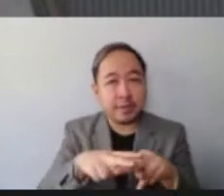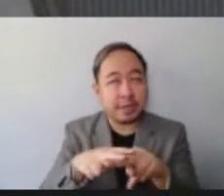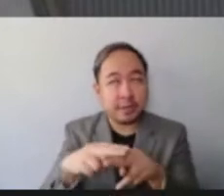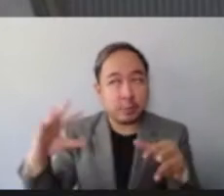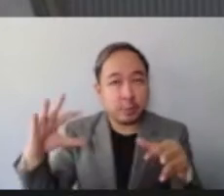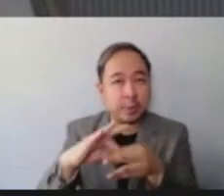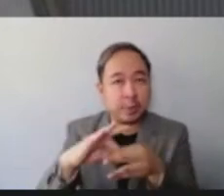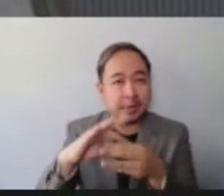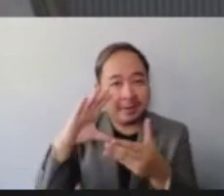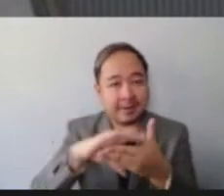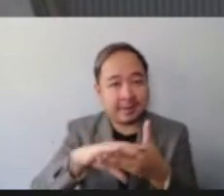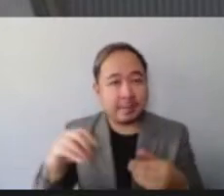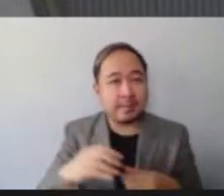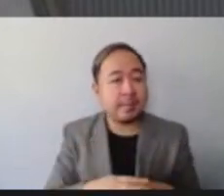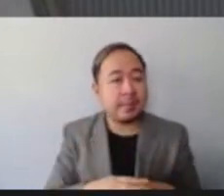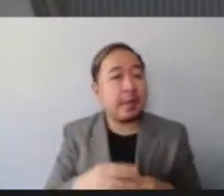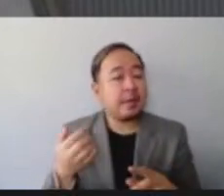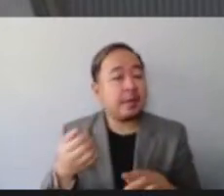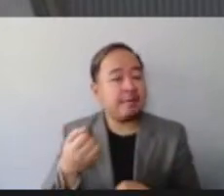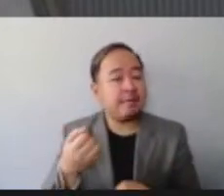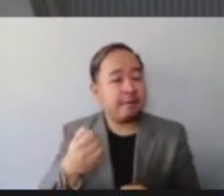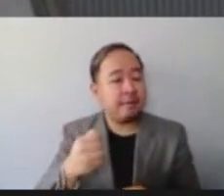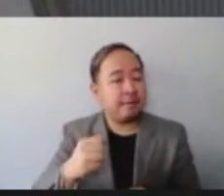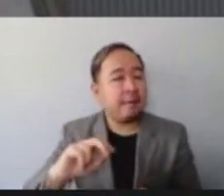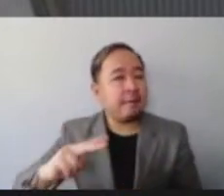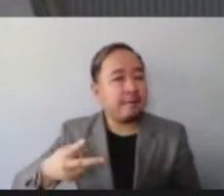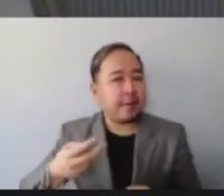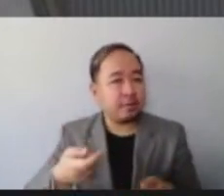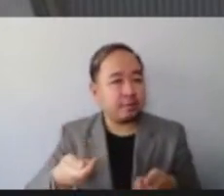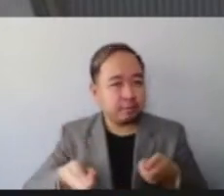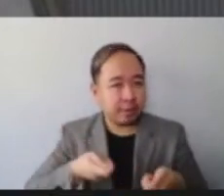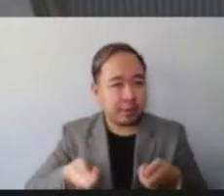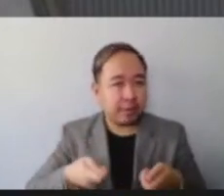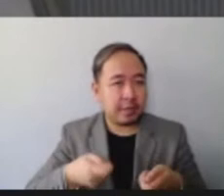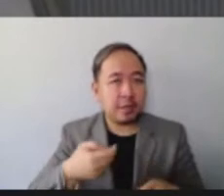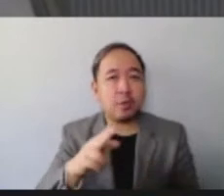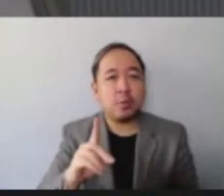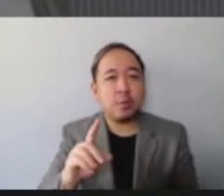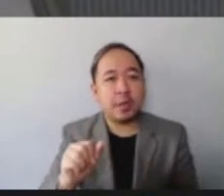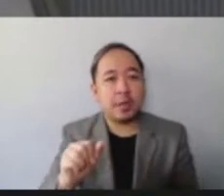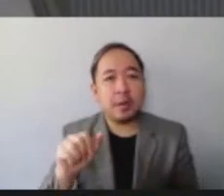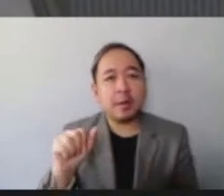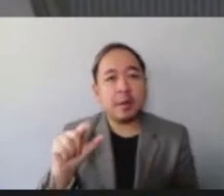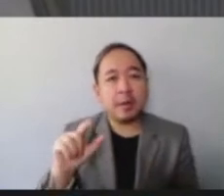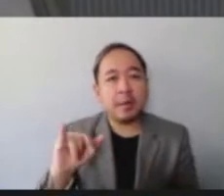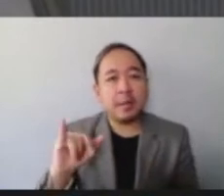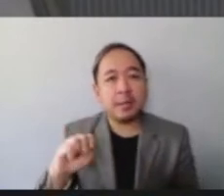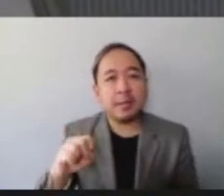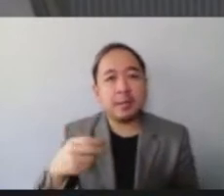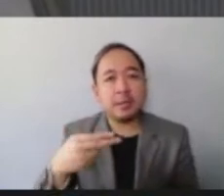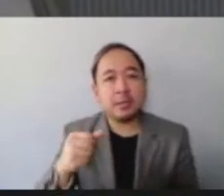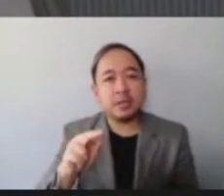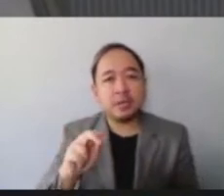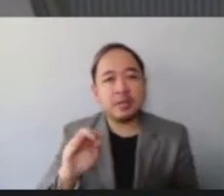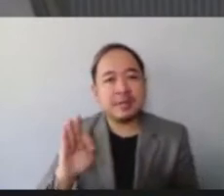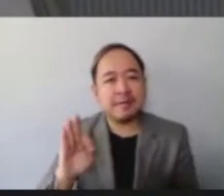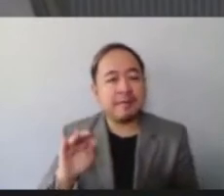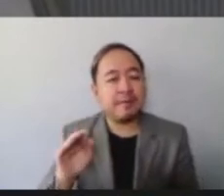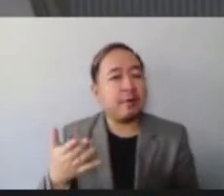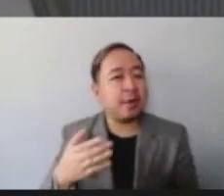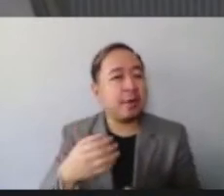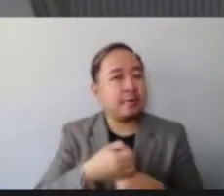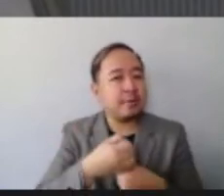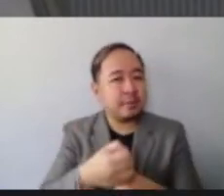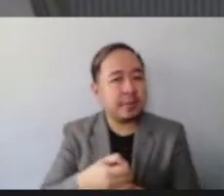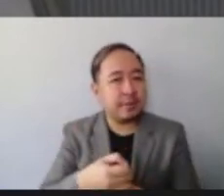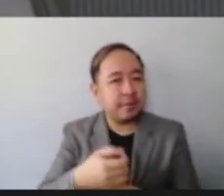uhuda Ali Sharif permanent representative of the Republic of Maldives to S Club and Mr